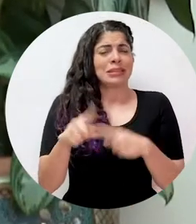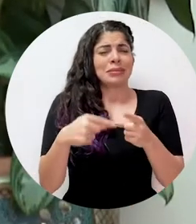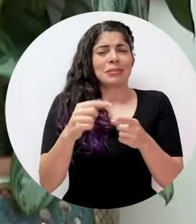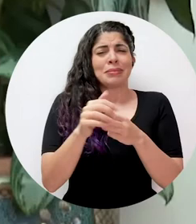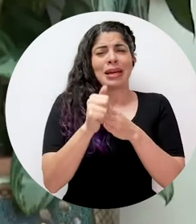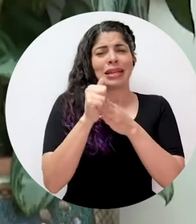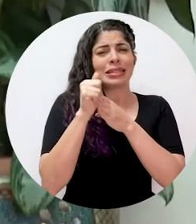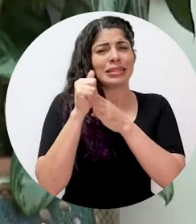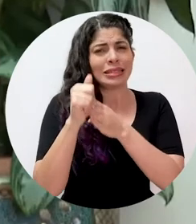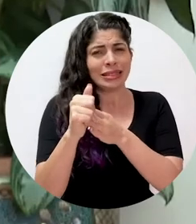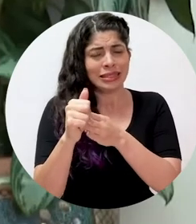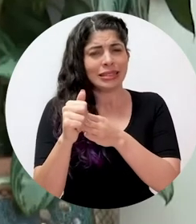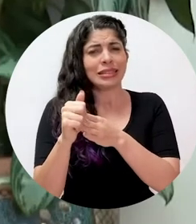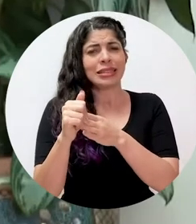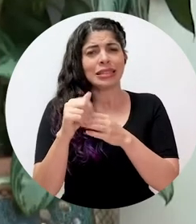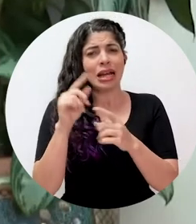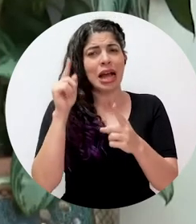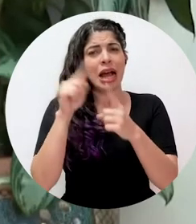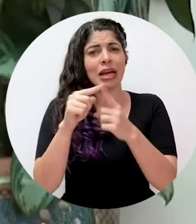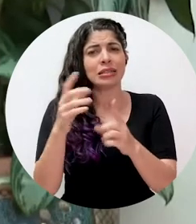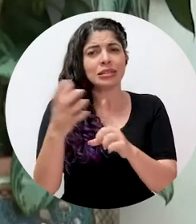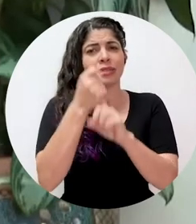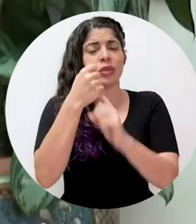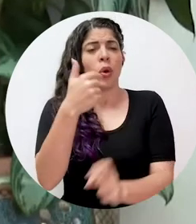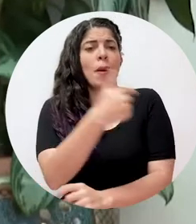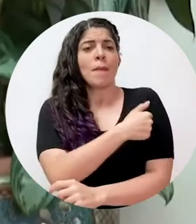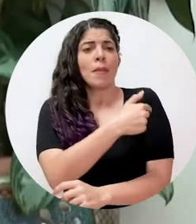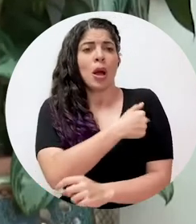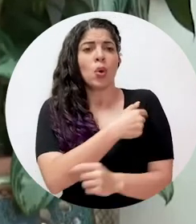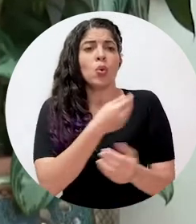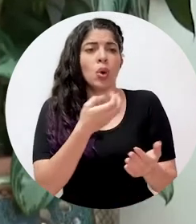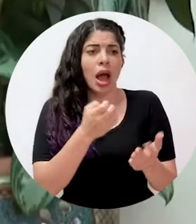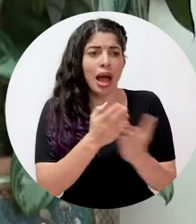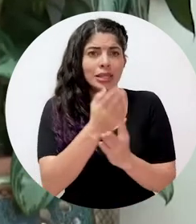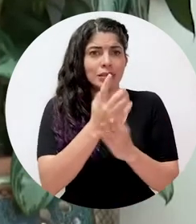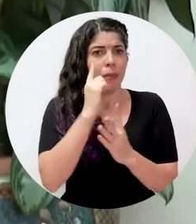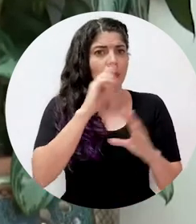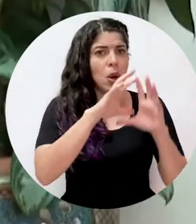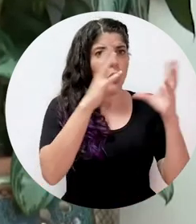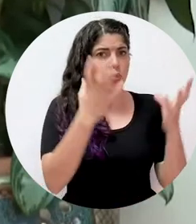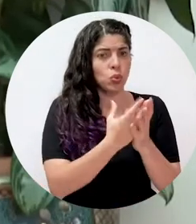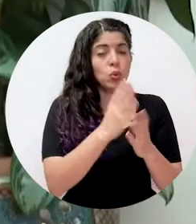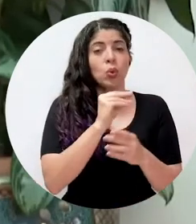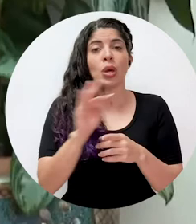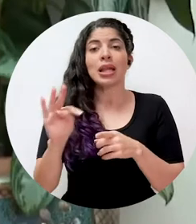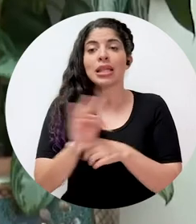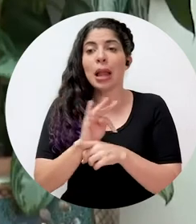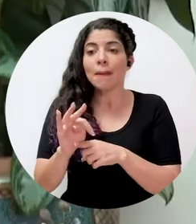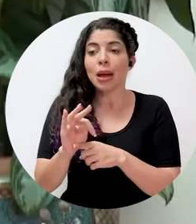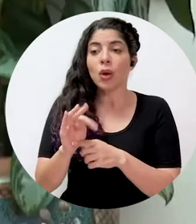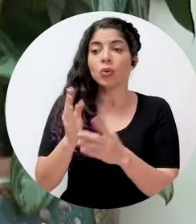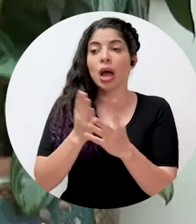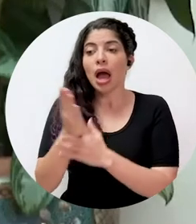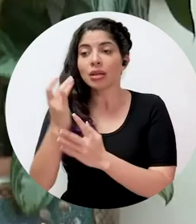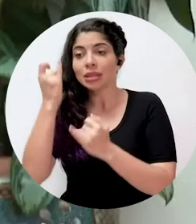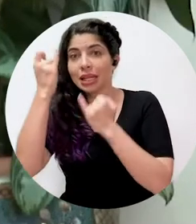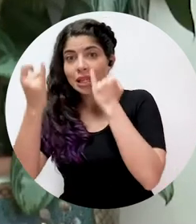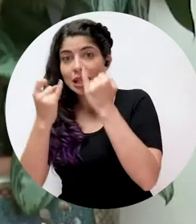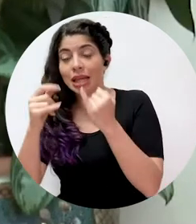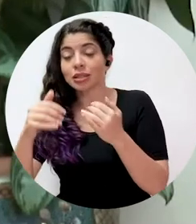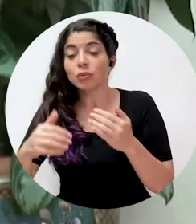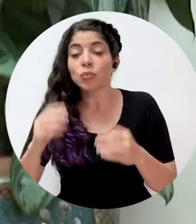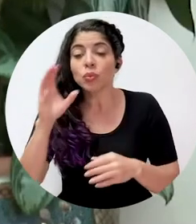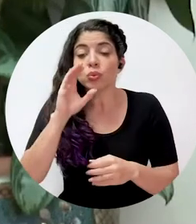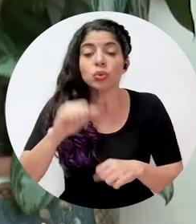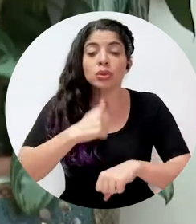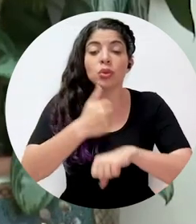be the tip of the spear of global equitable vaccine, diagnostics, and therapeutic access initiatives in a